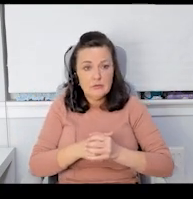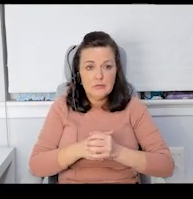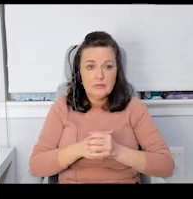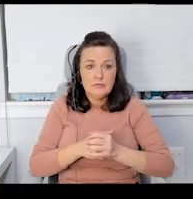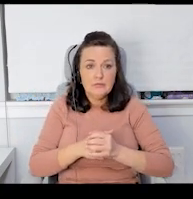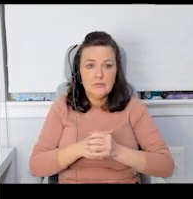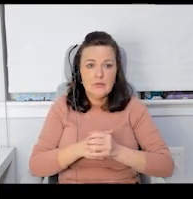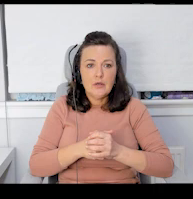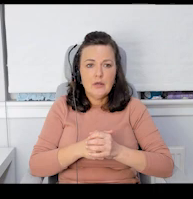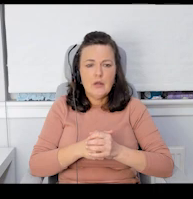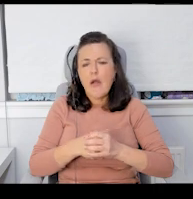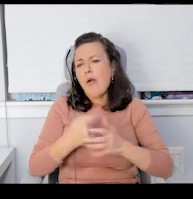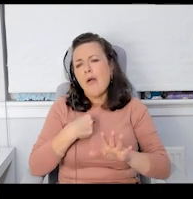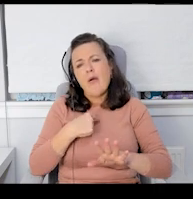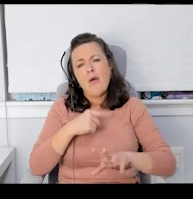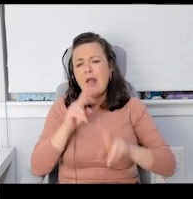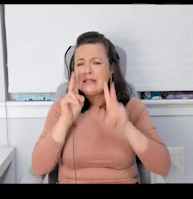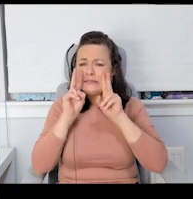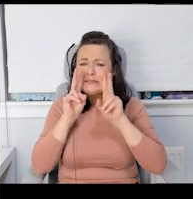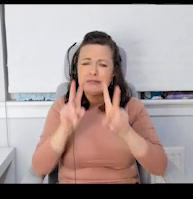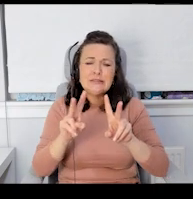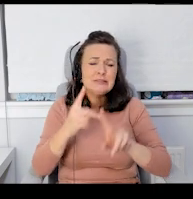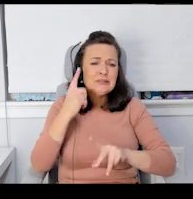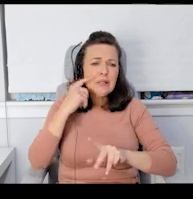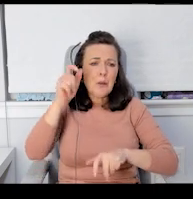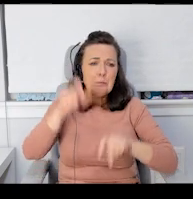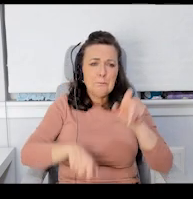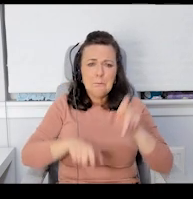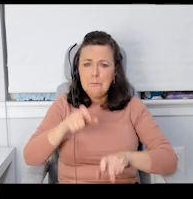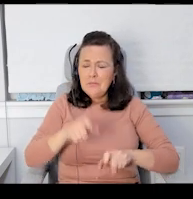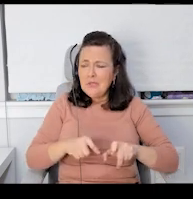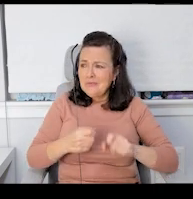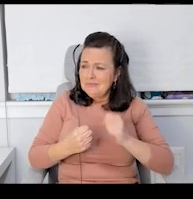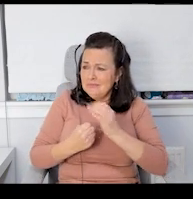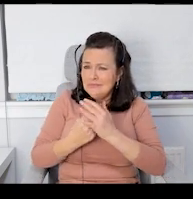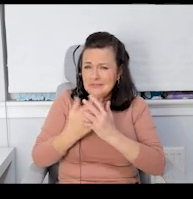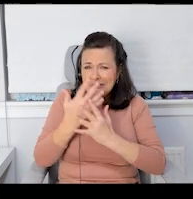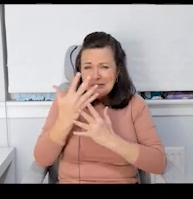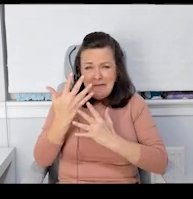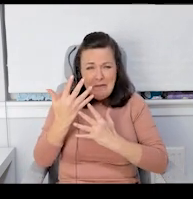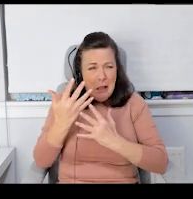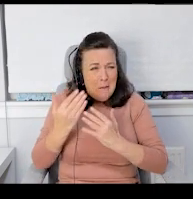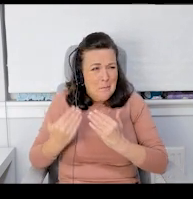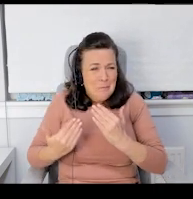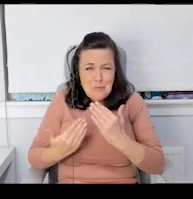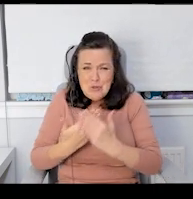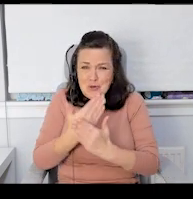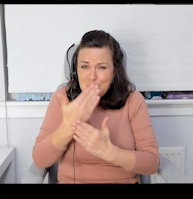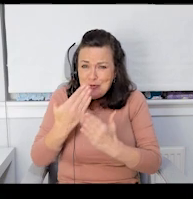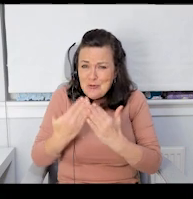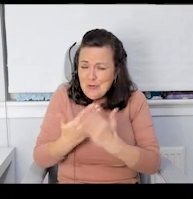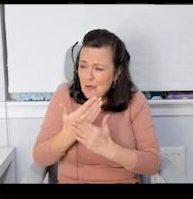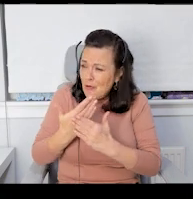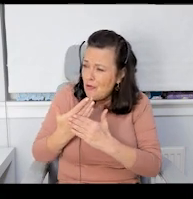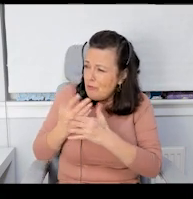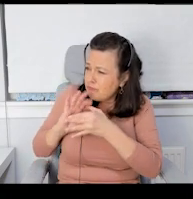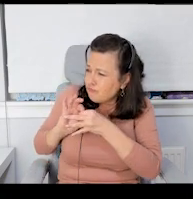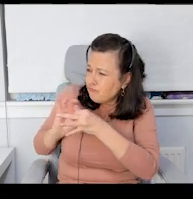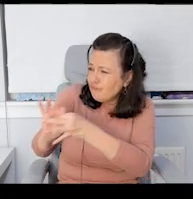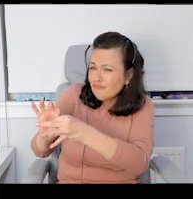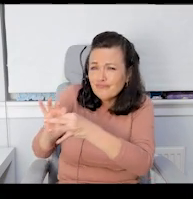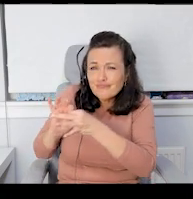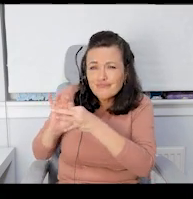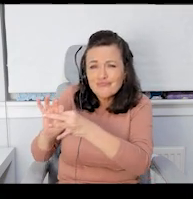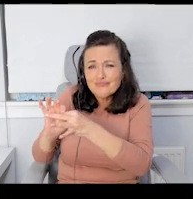see the trust that they have in both their trainers and the school to do the right thing by them. I can see the maturity